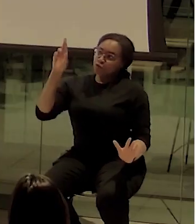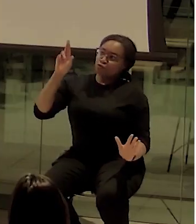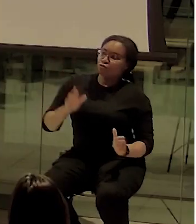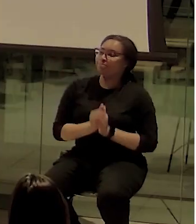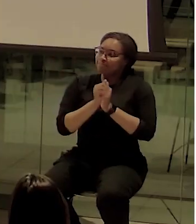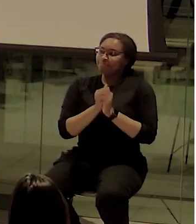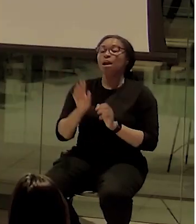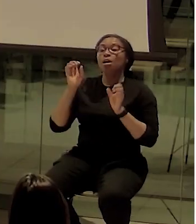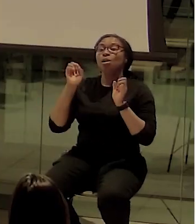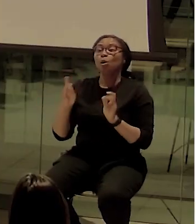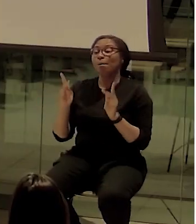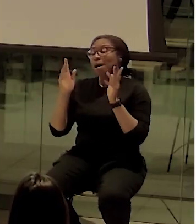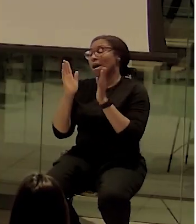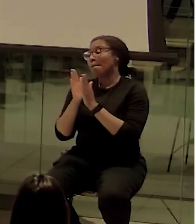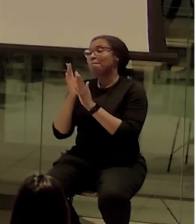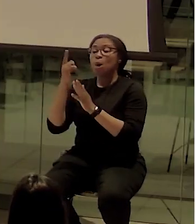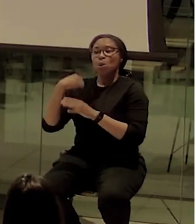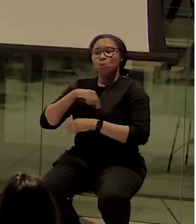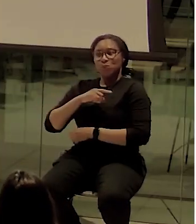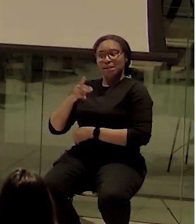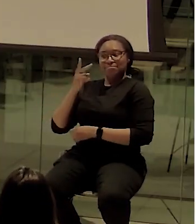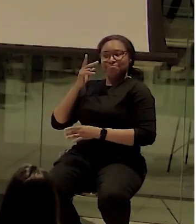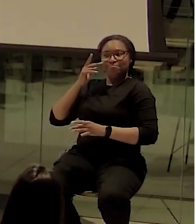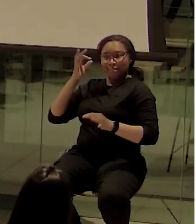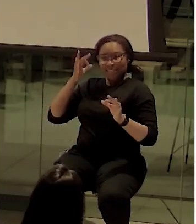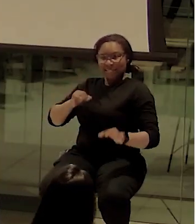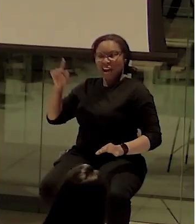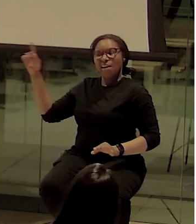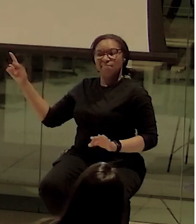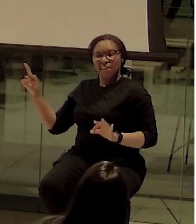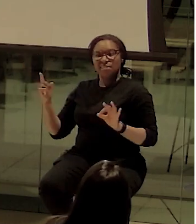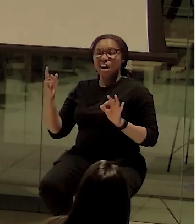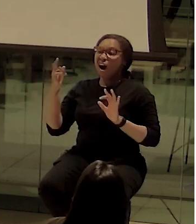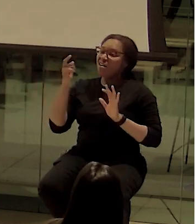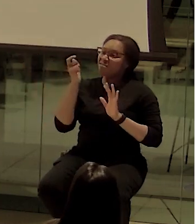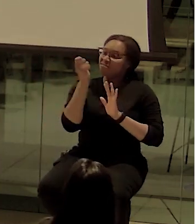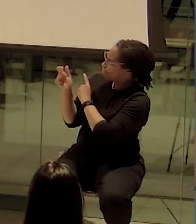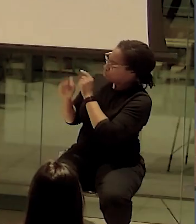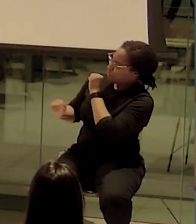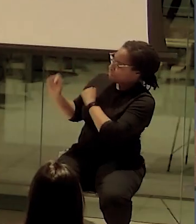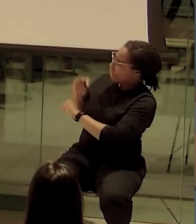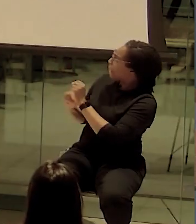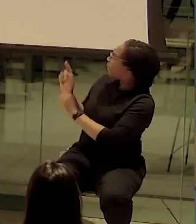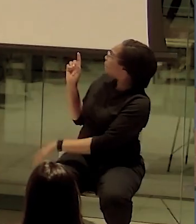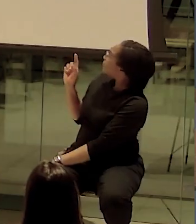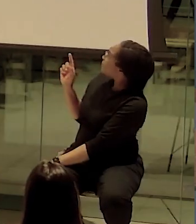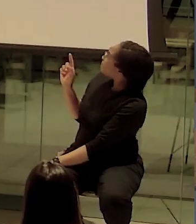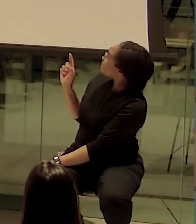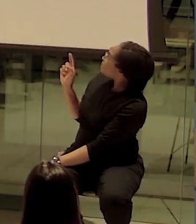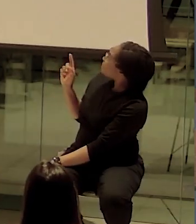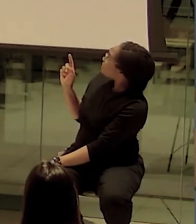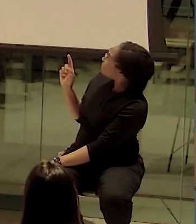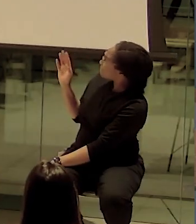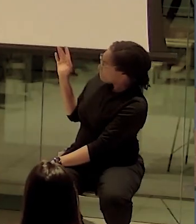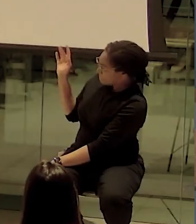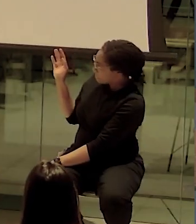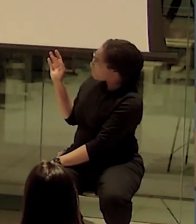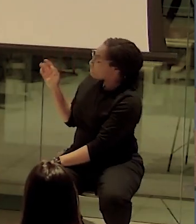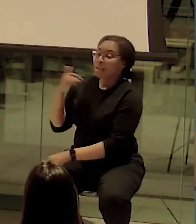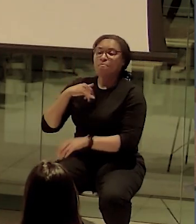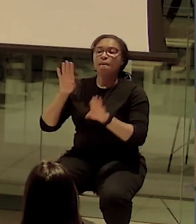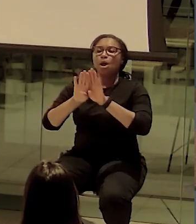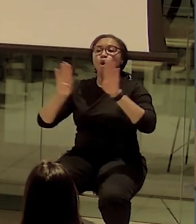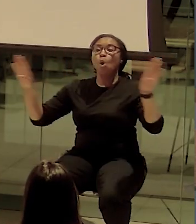But so we decided to do this exhibition of illustrations. And this is with the wall text